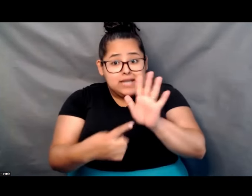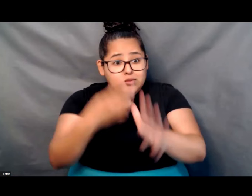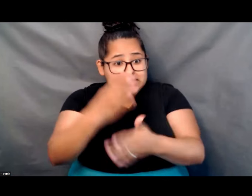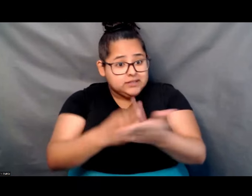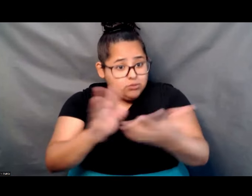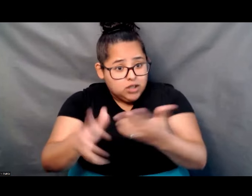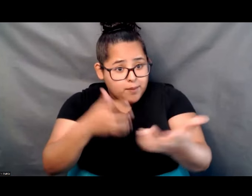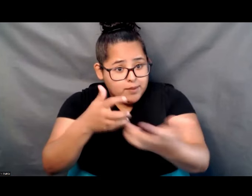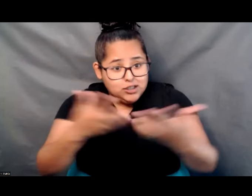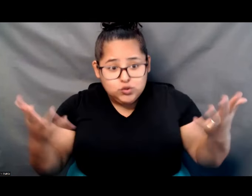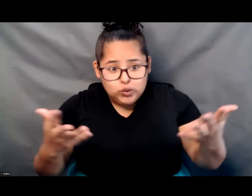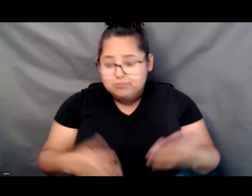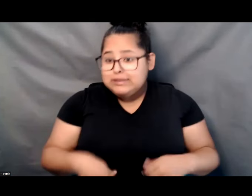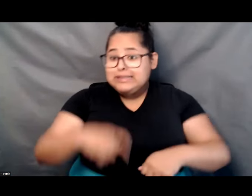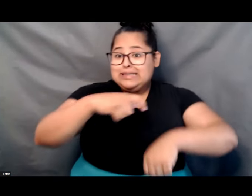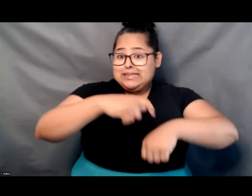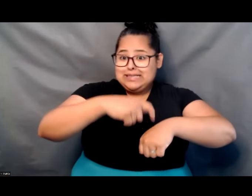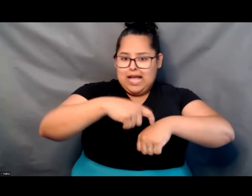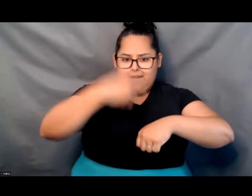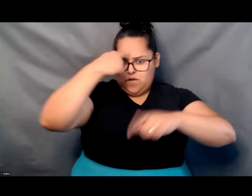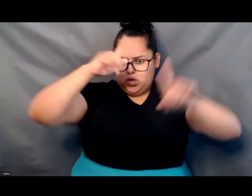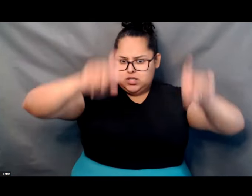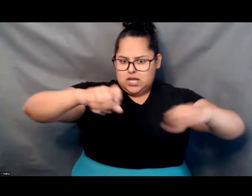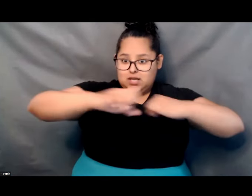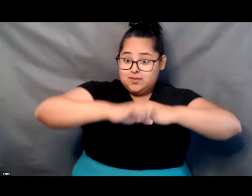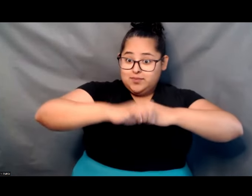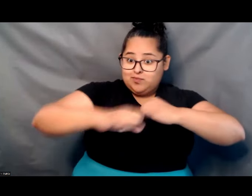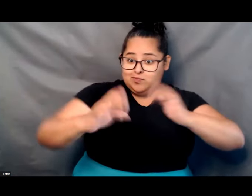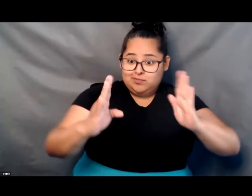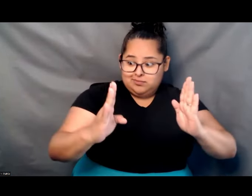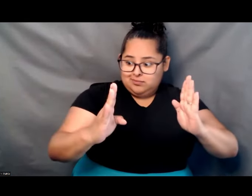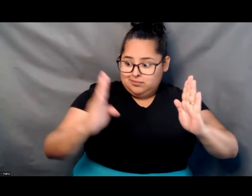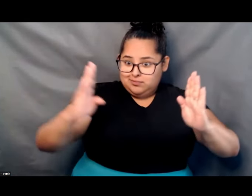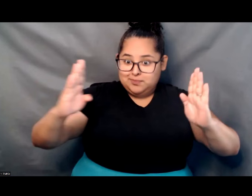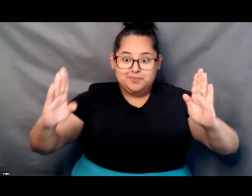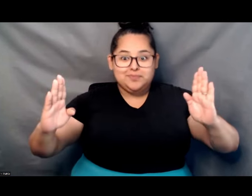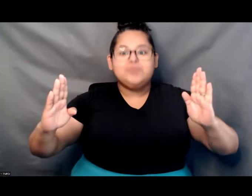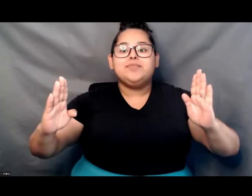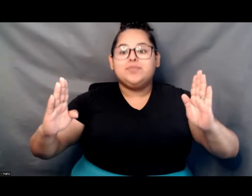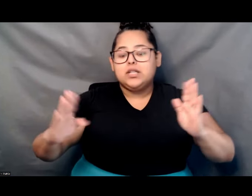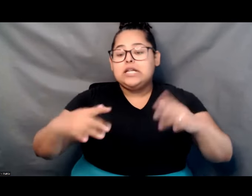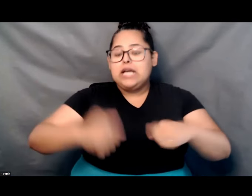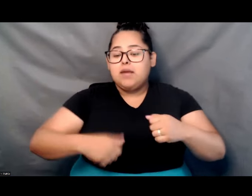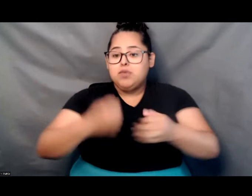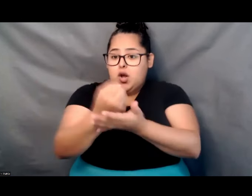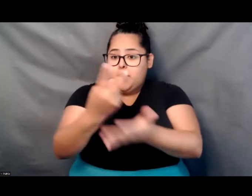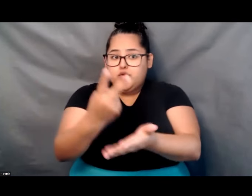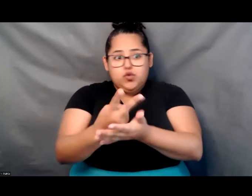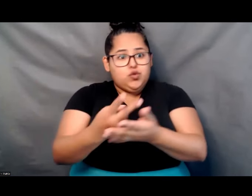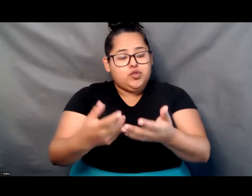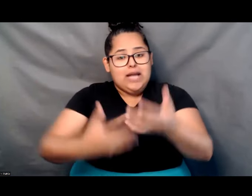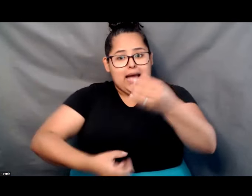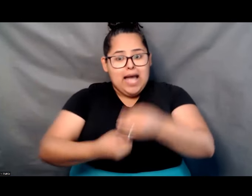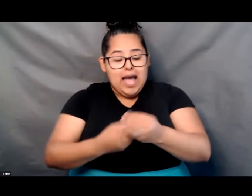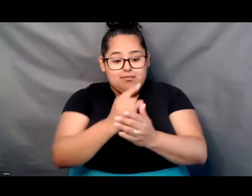is extra time on exams. So, for example, if the class gets an hour to take the exam, students can get approved to get an hour and